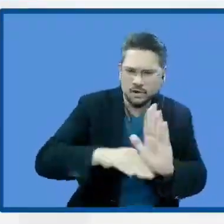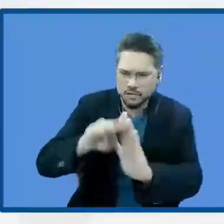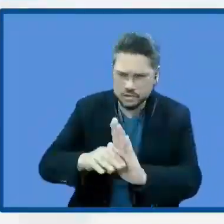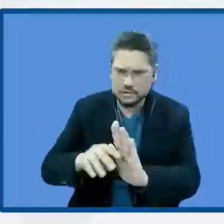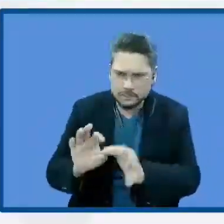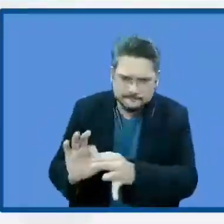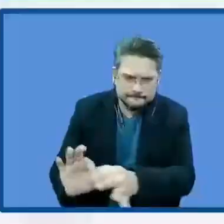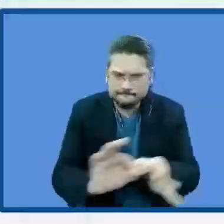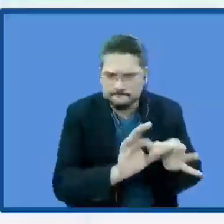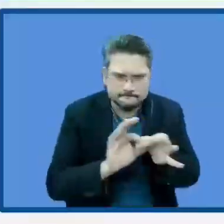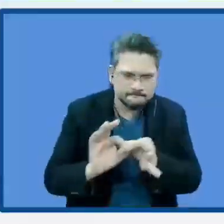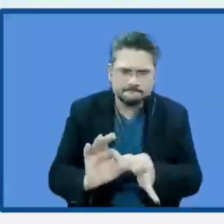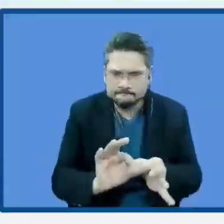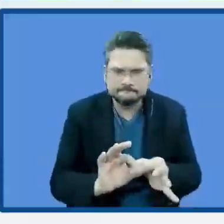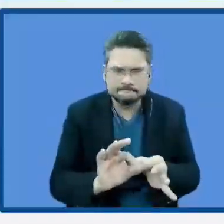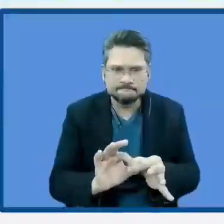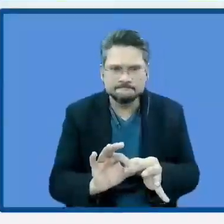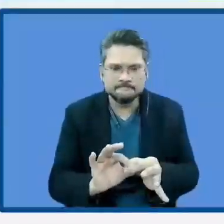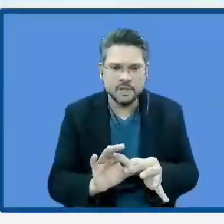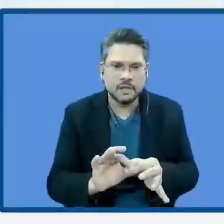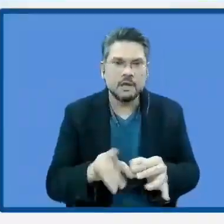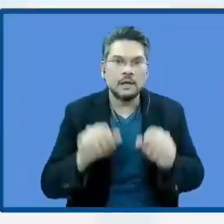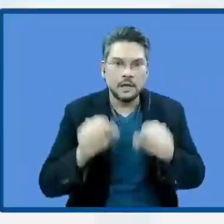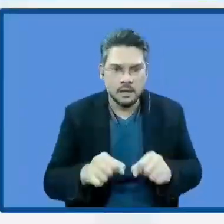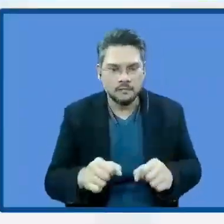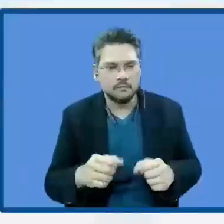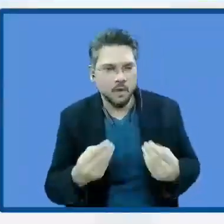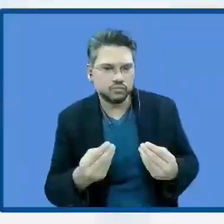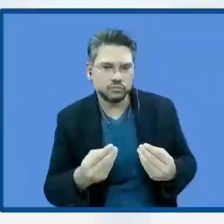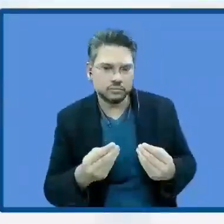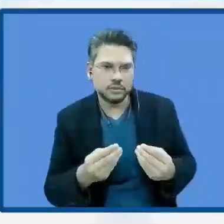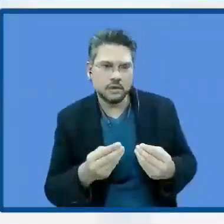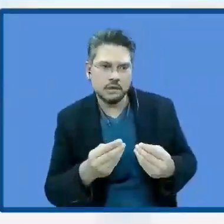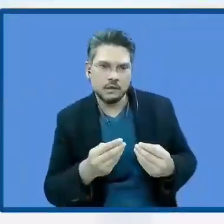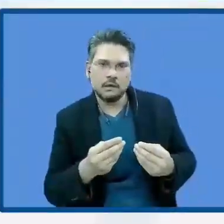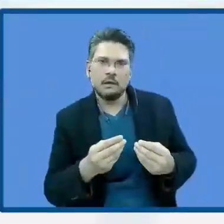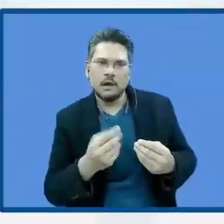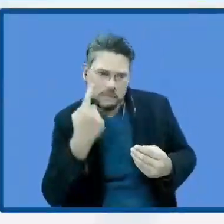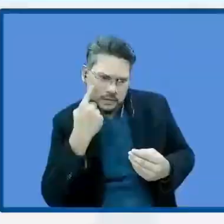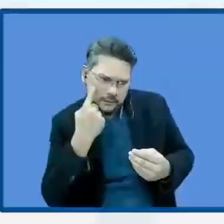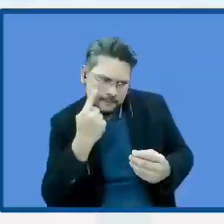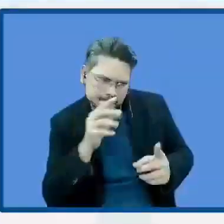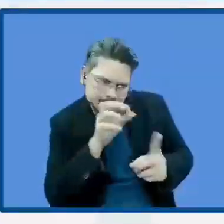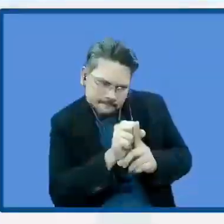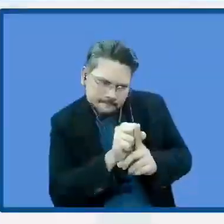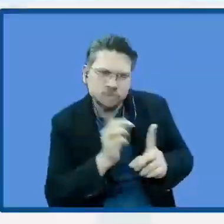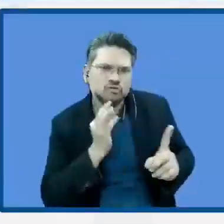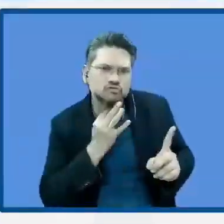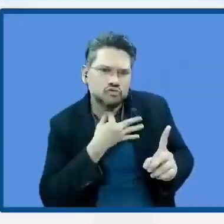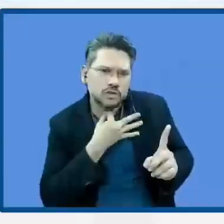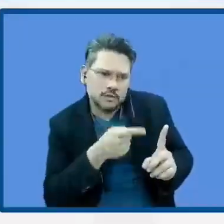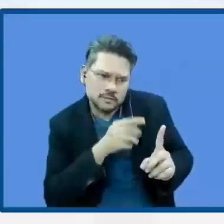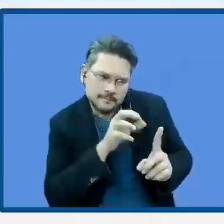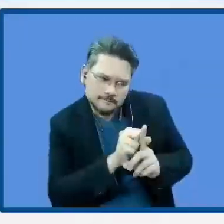really answer and identify risks with the